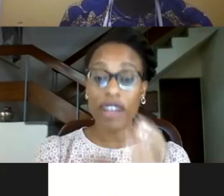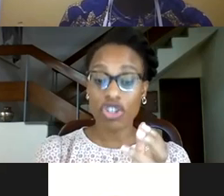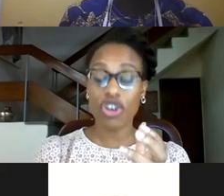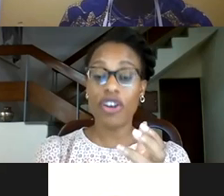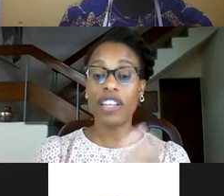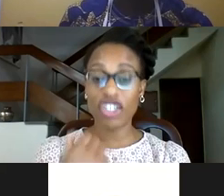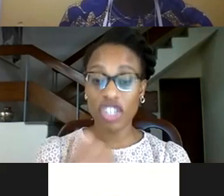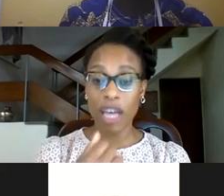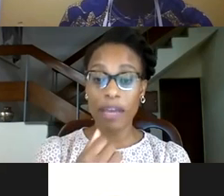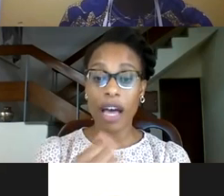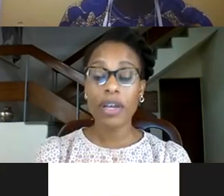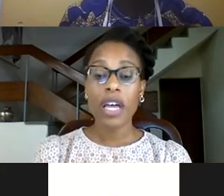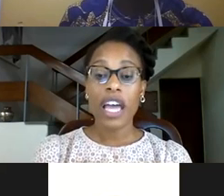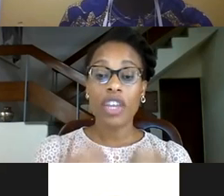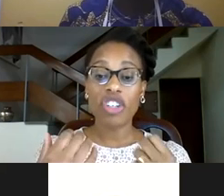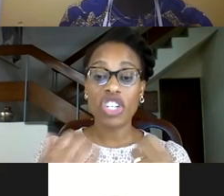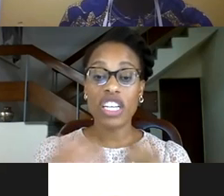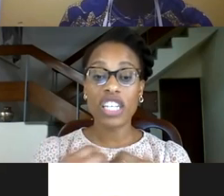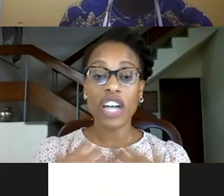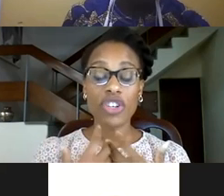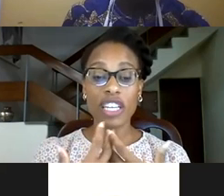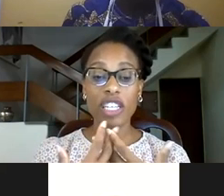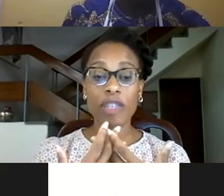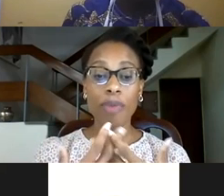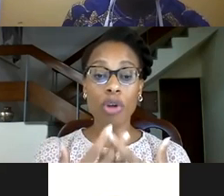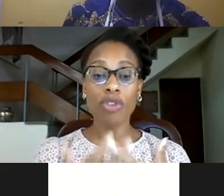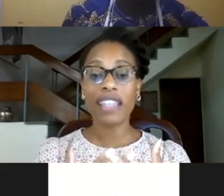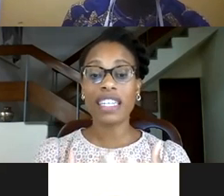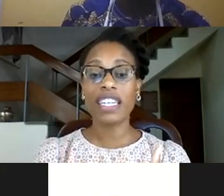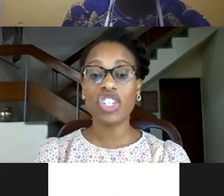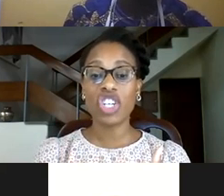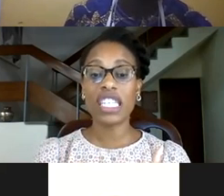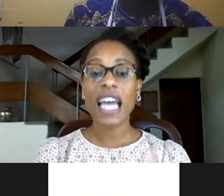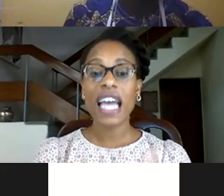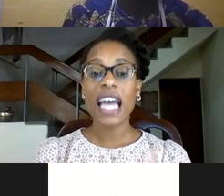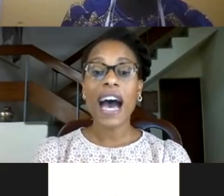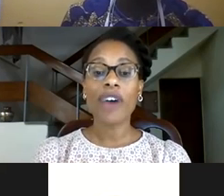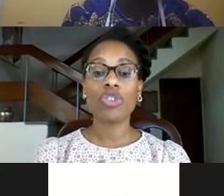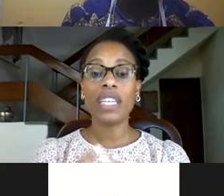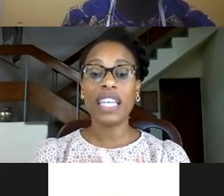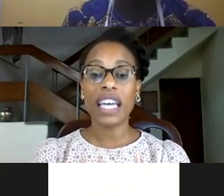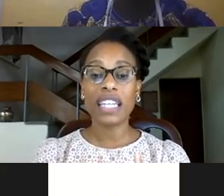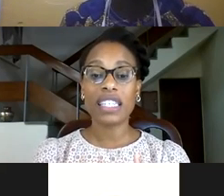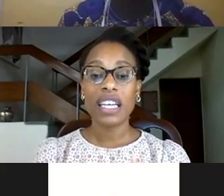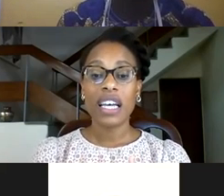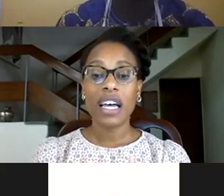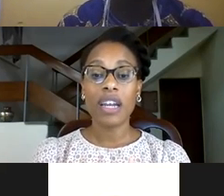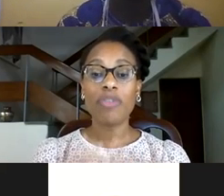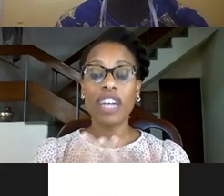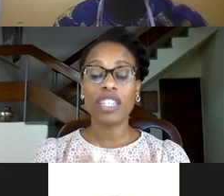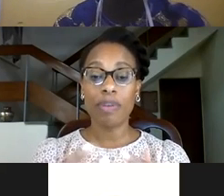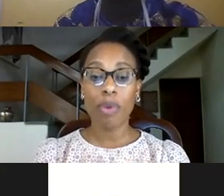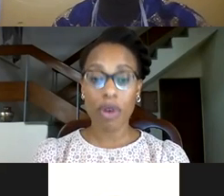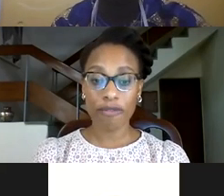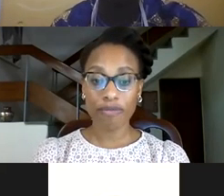new register and the elections coming up. And the question is, under these polarized conditions, how do we get an